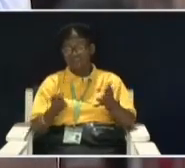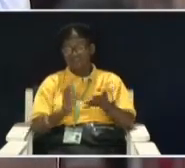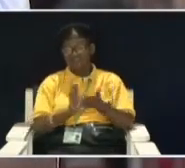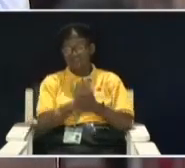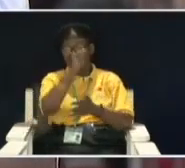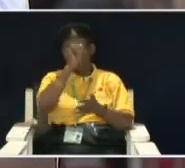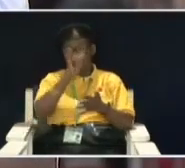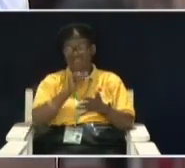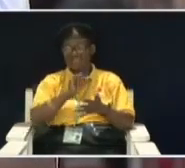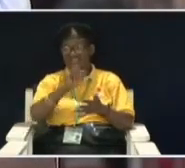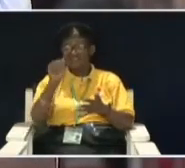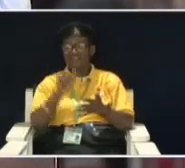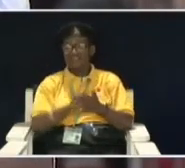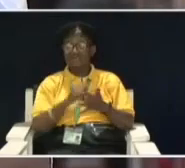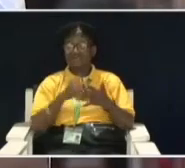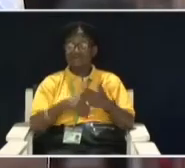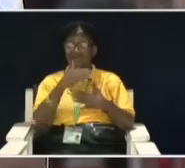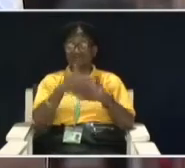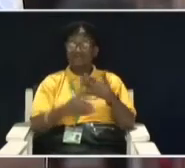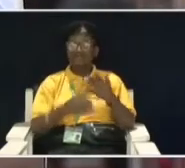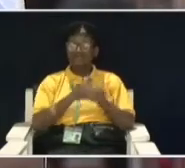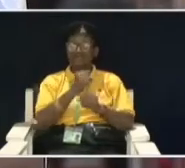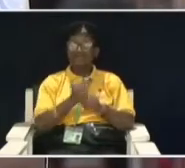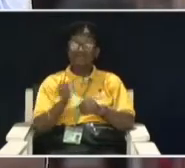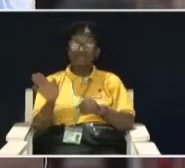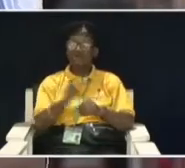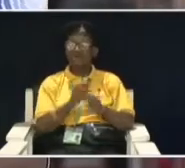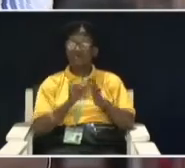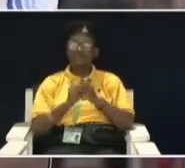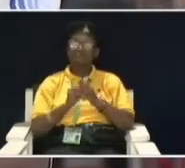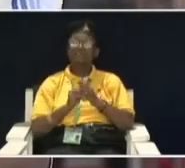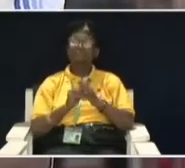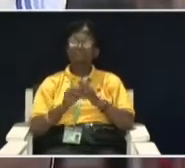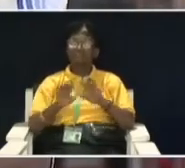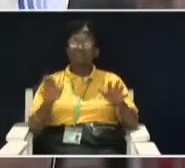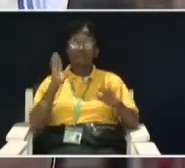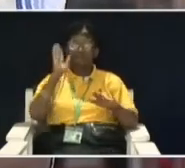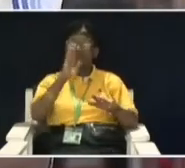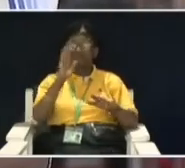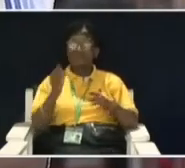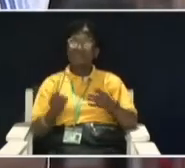Then prayer point number two, you will cry to the Almighty God,